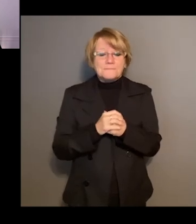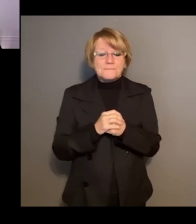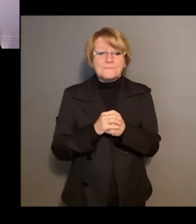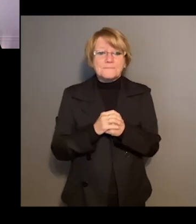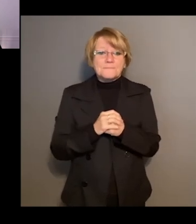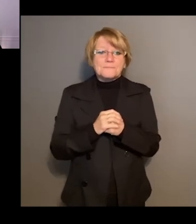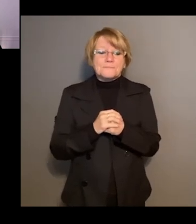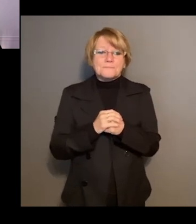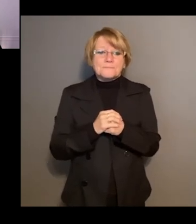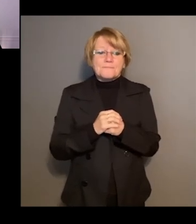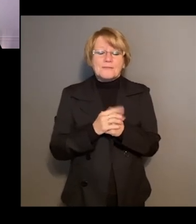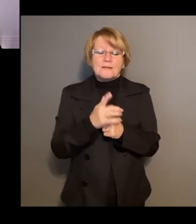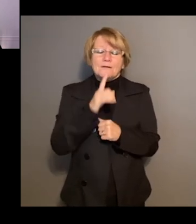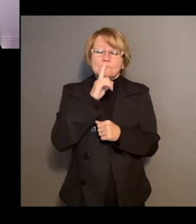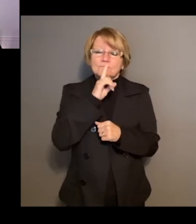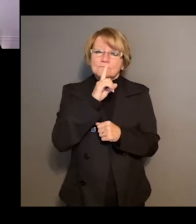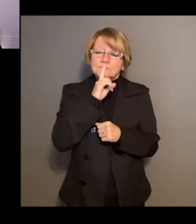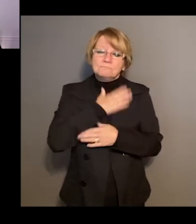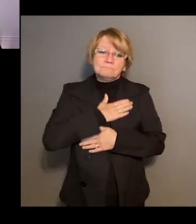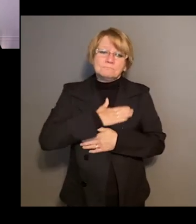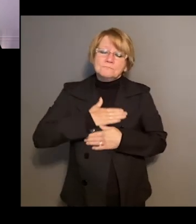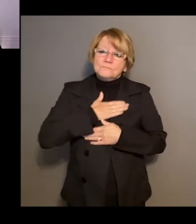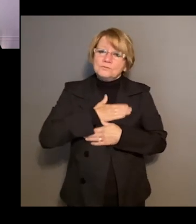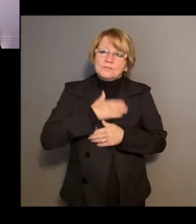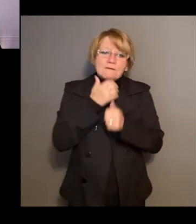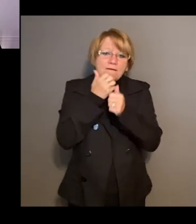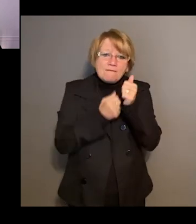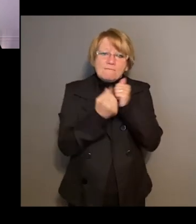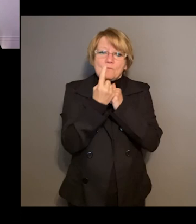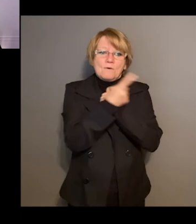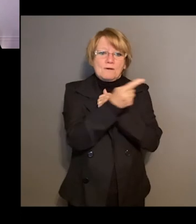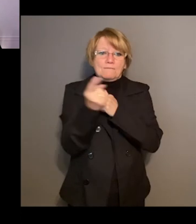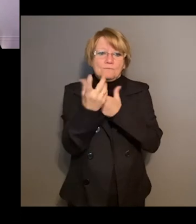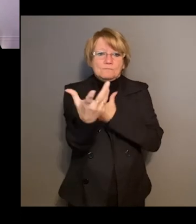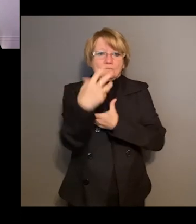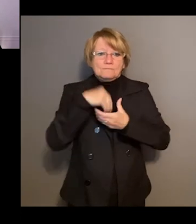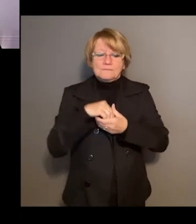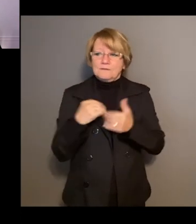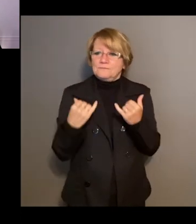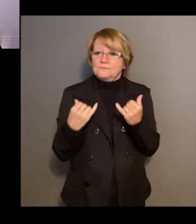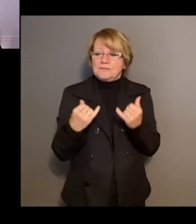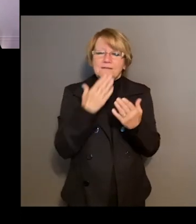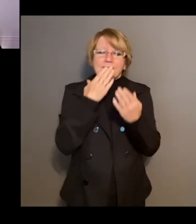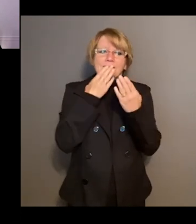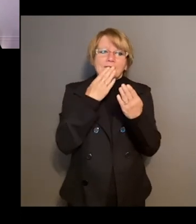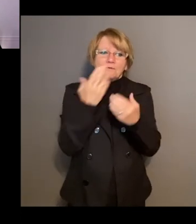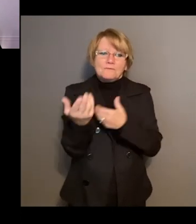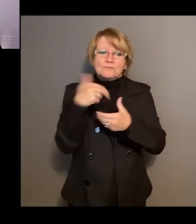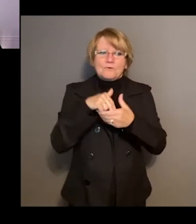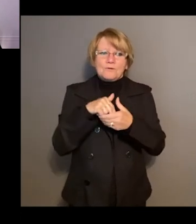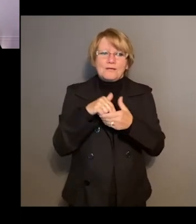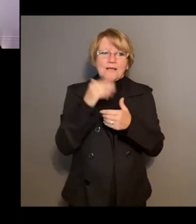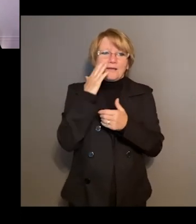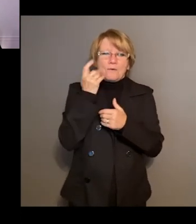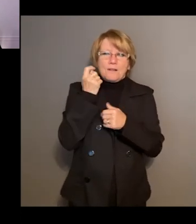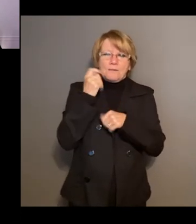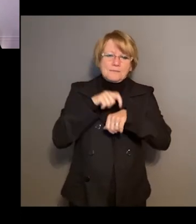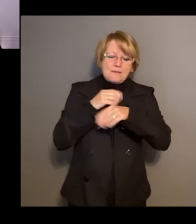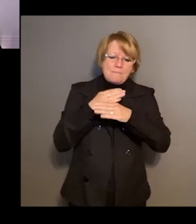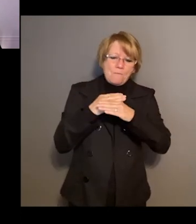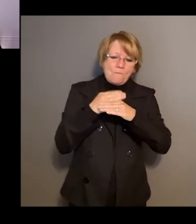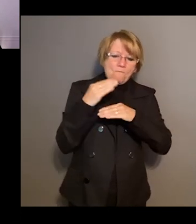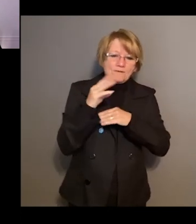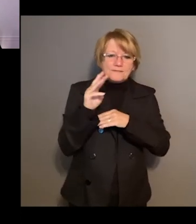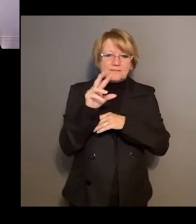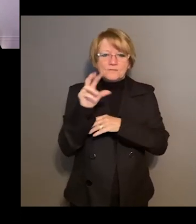pages. Other than that, I really appreciate every last one of you. Thanks for attending. I know we went a few minutes over